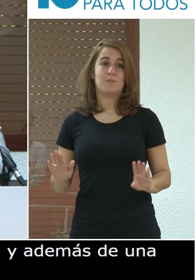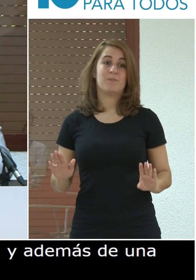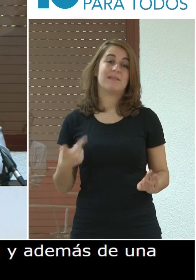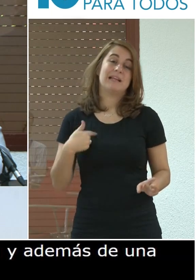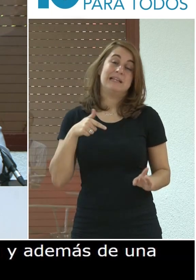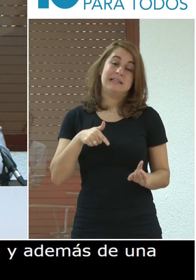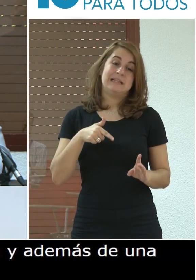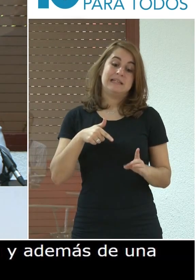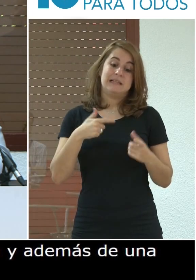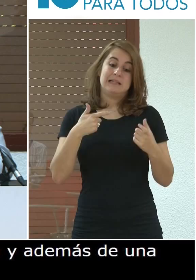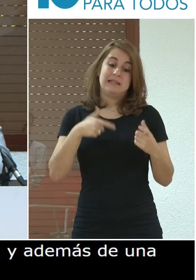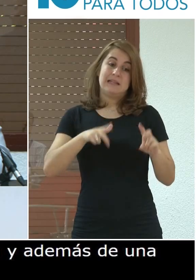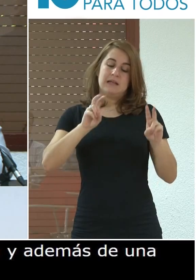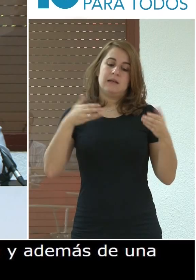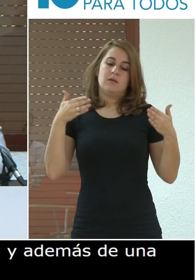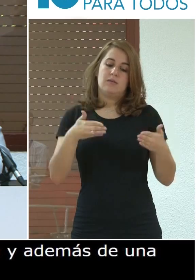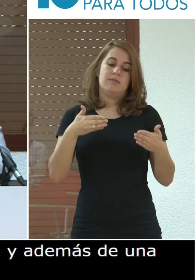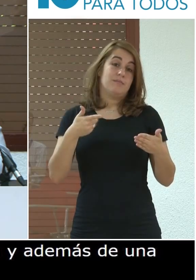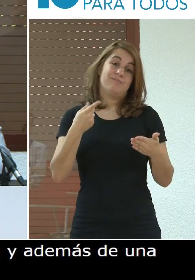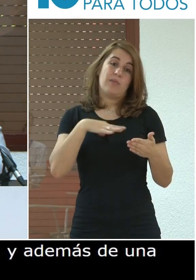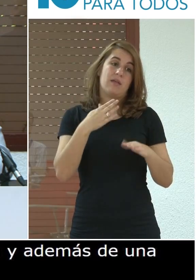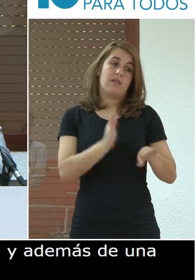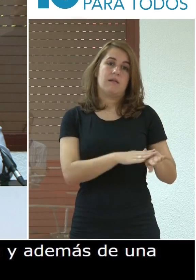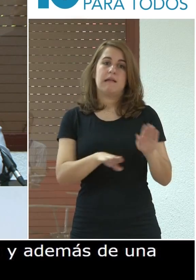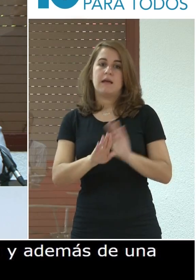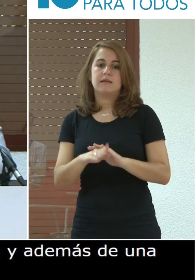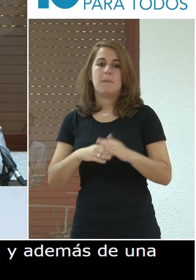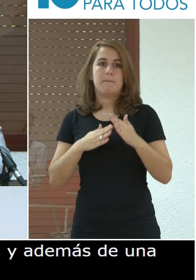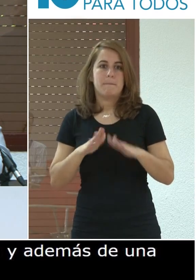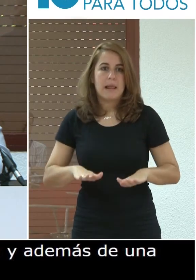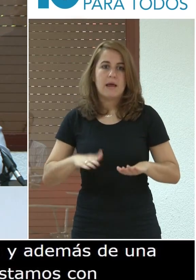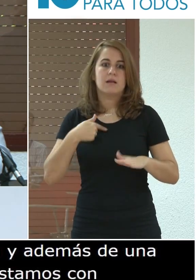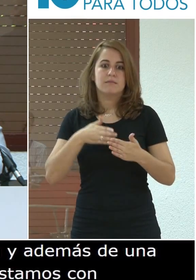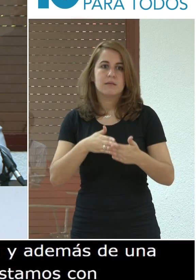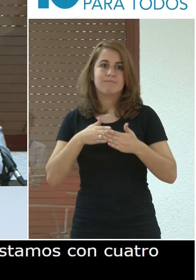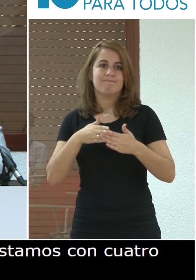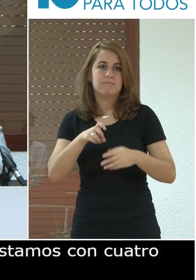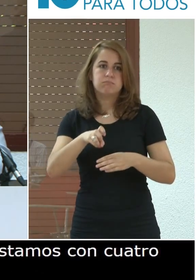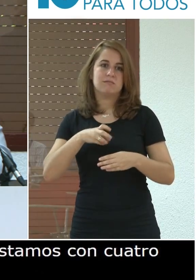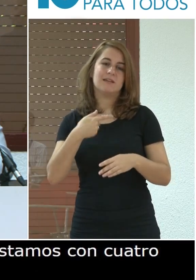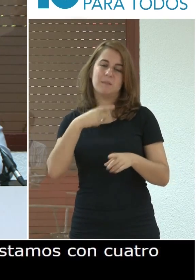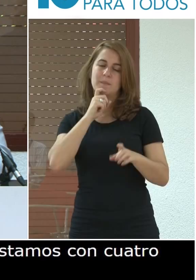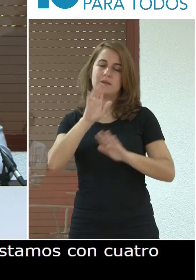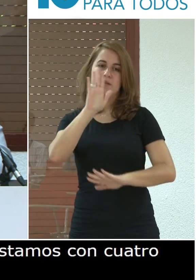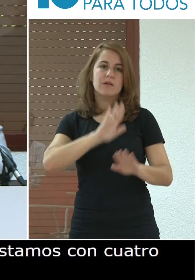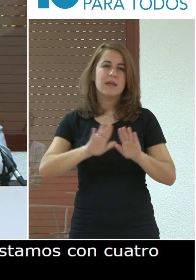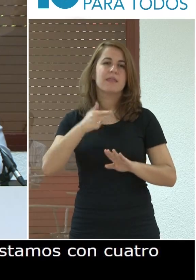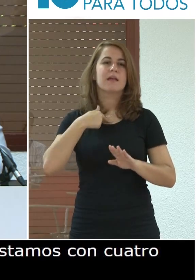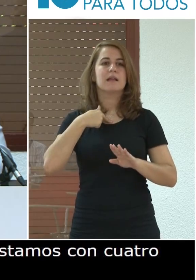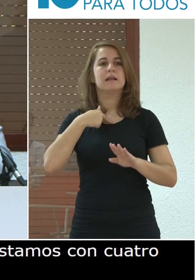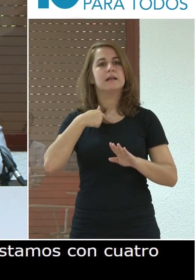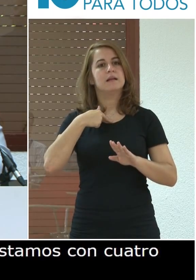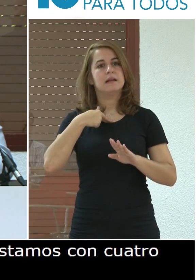blinking also, and we don't have that visual fatigue. But in this case, we have few commands: